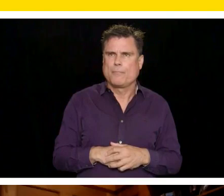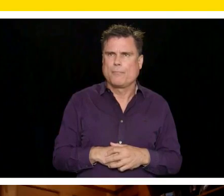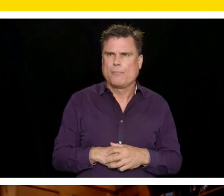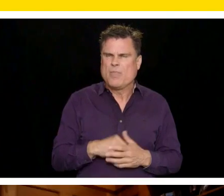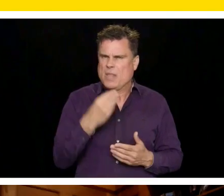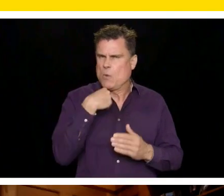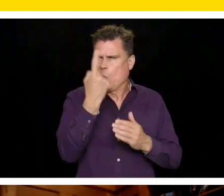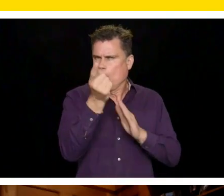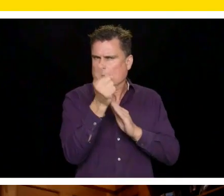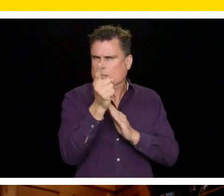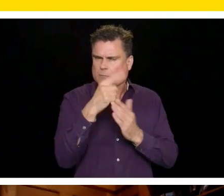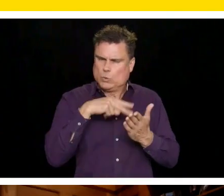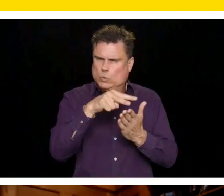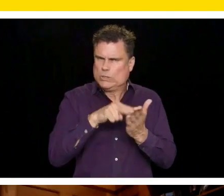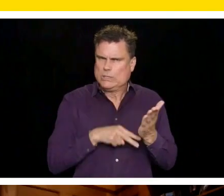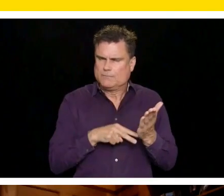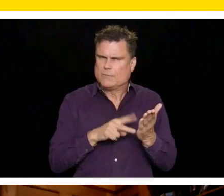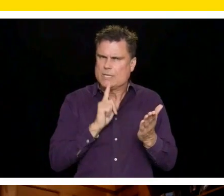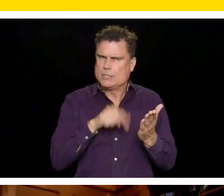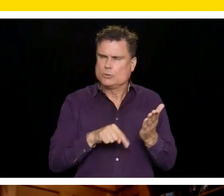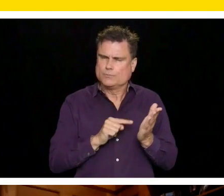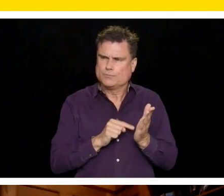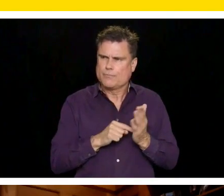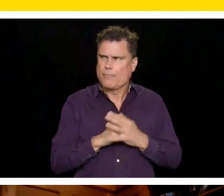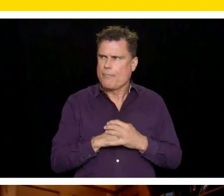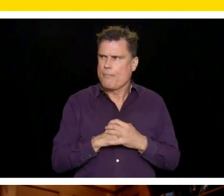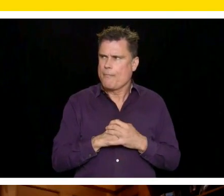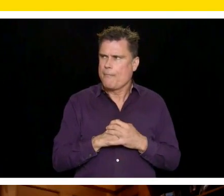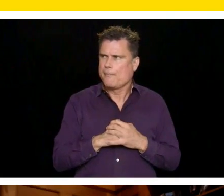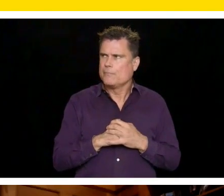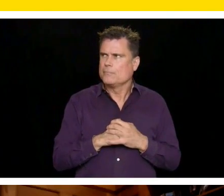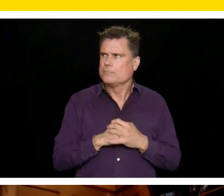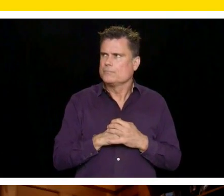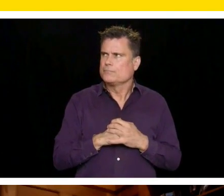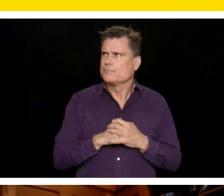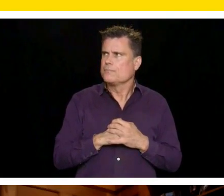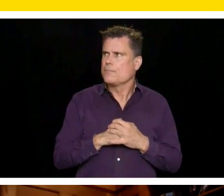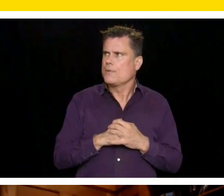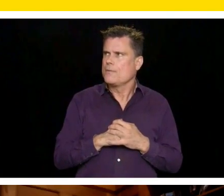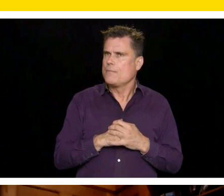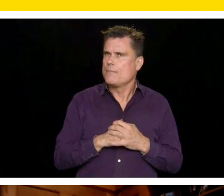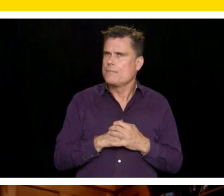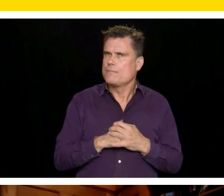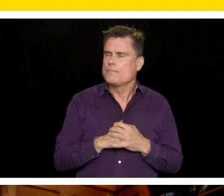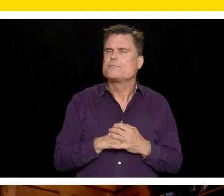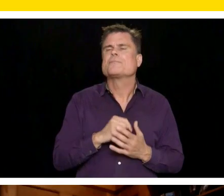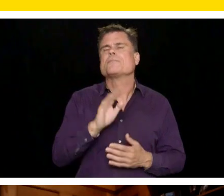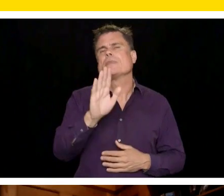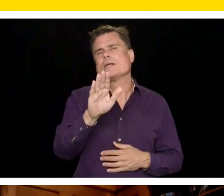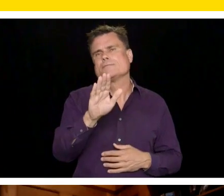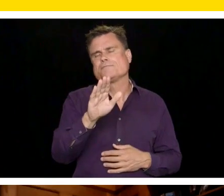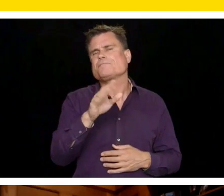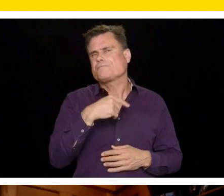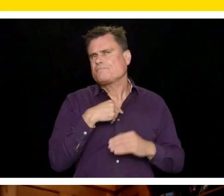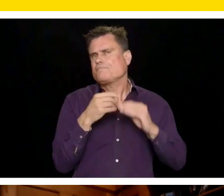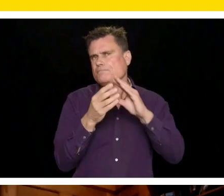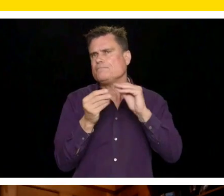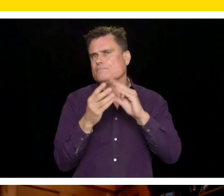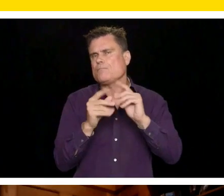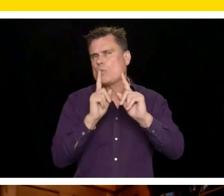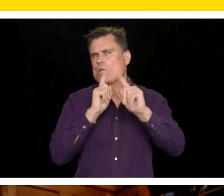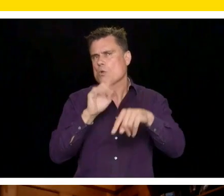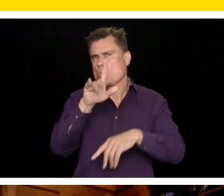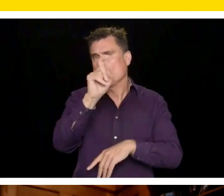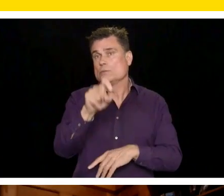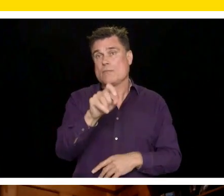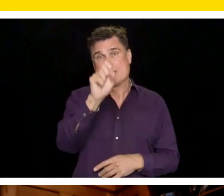to just go off on the question about can the provincial government apply pressure to the federal government? And I want to